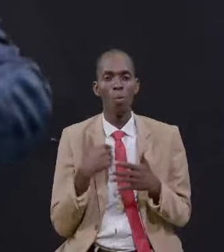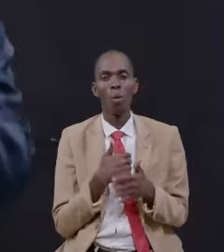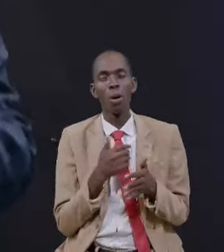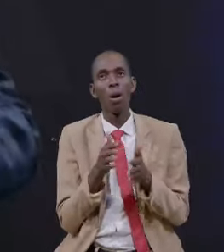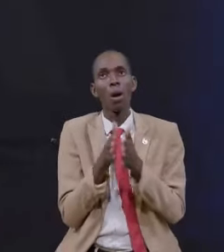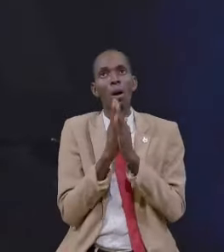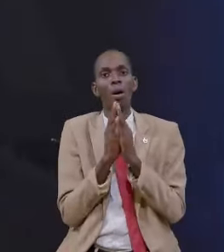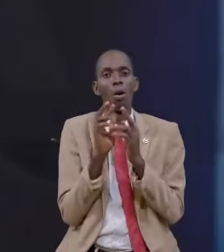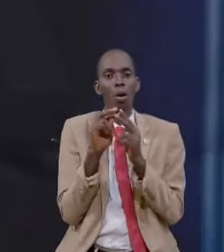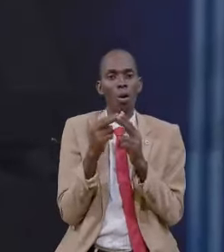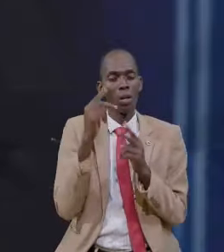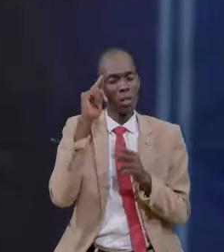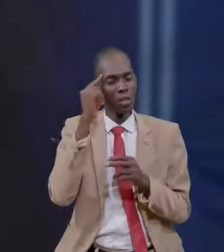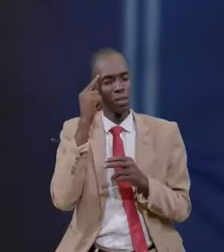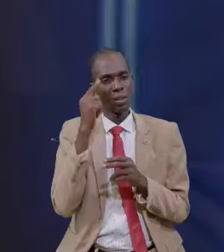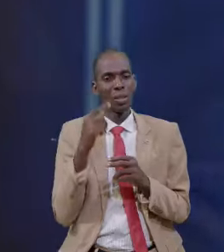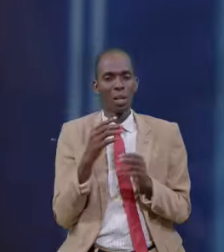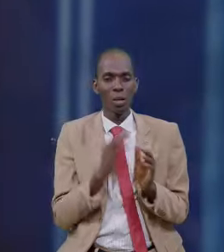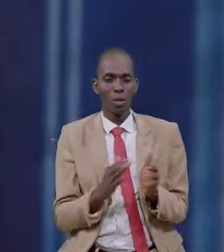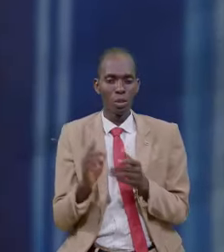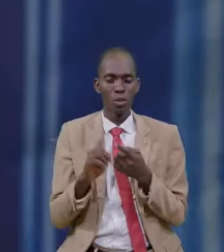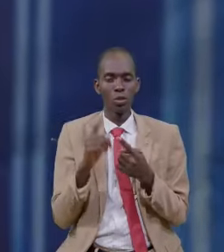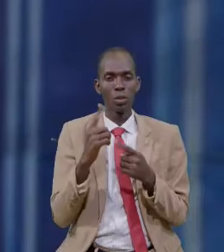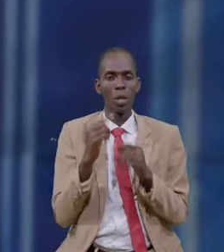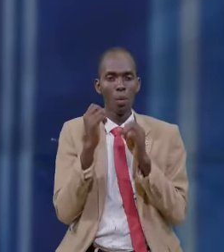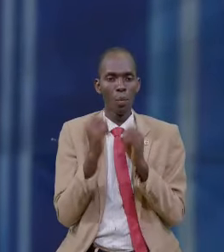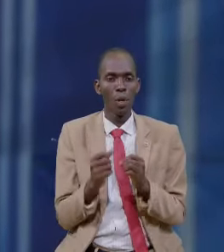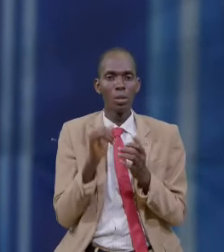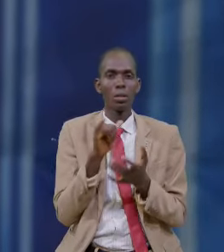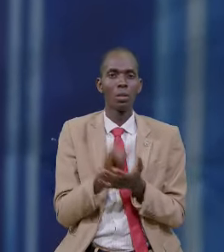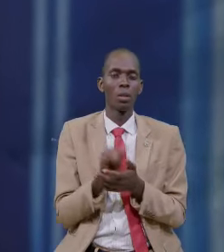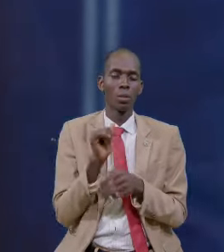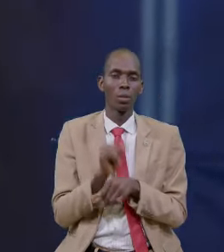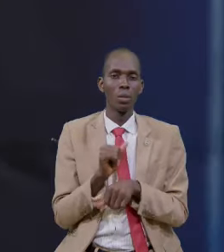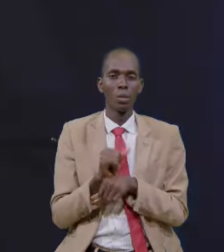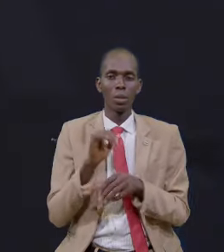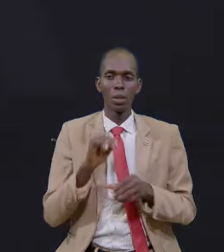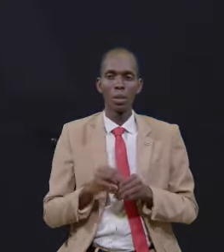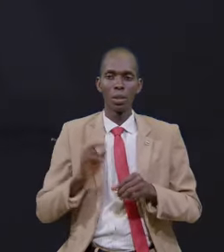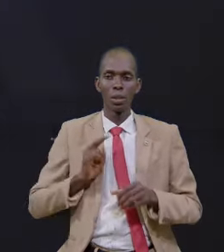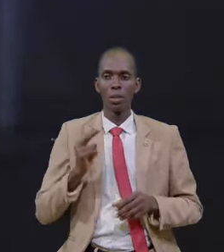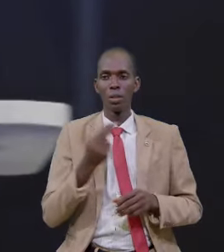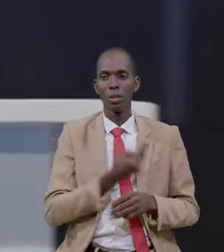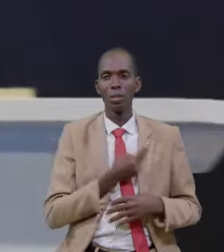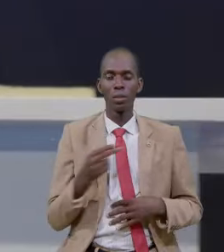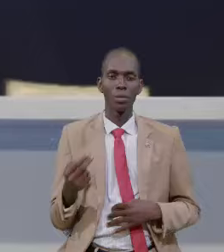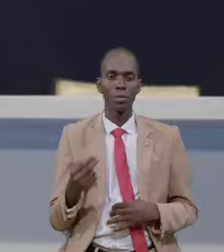says, according to the power that worketh in